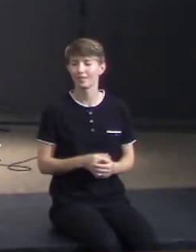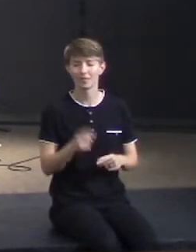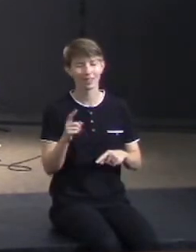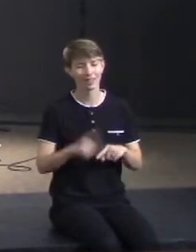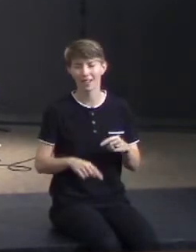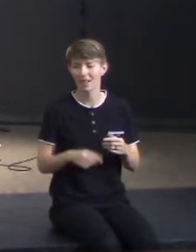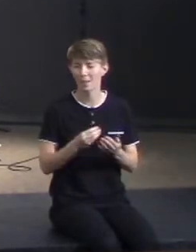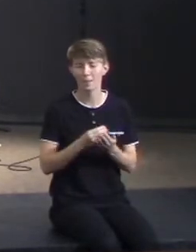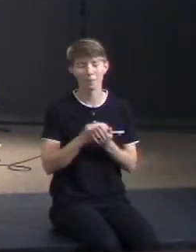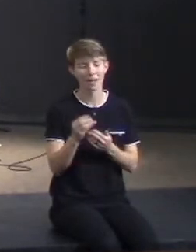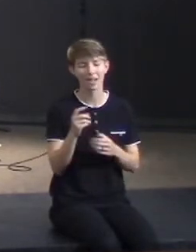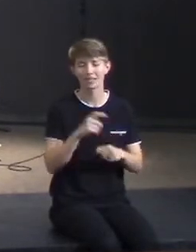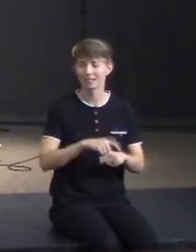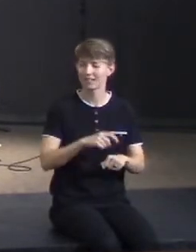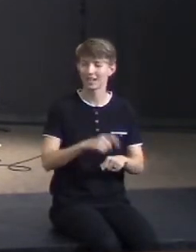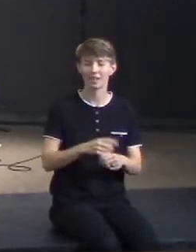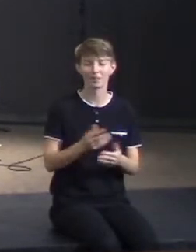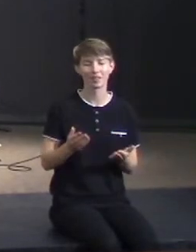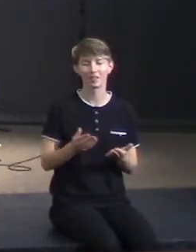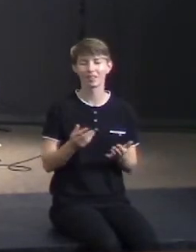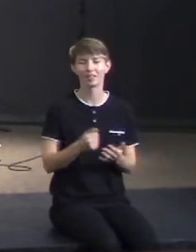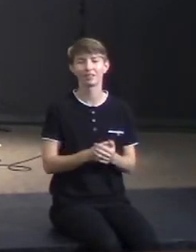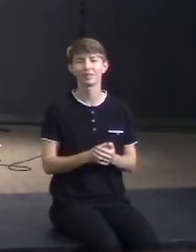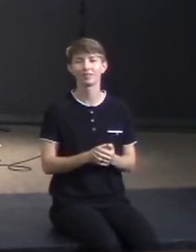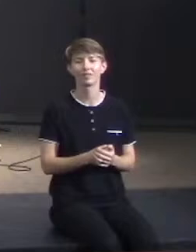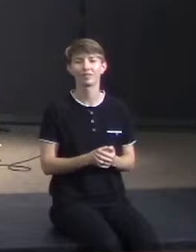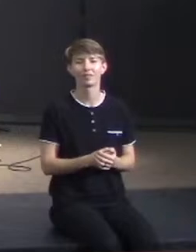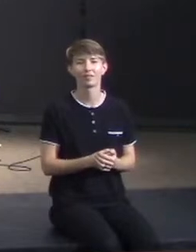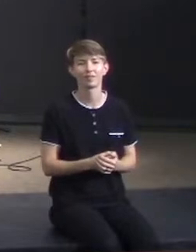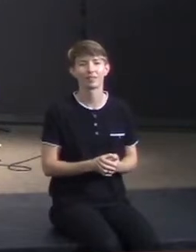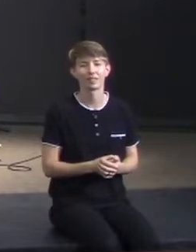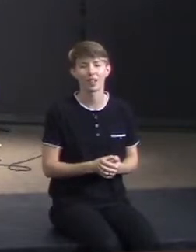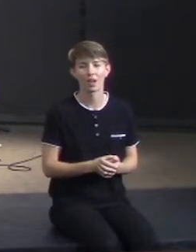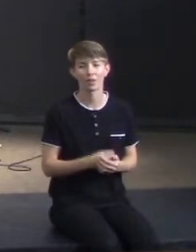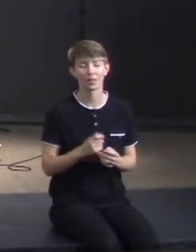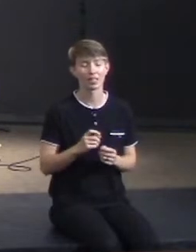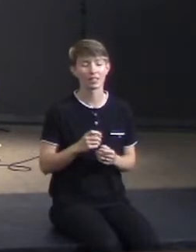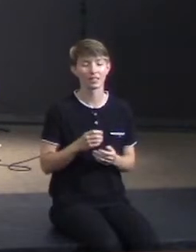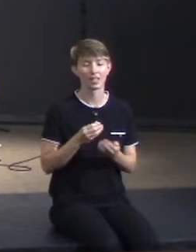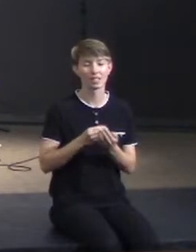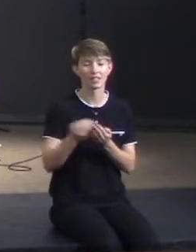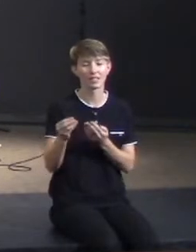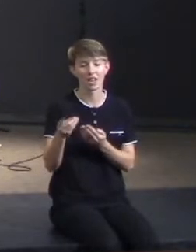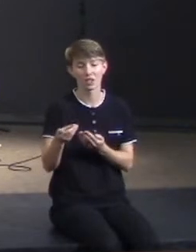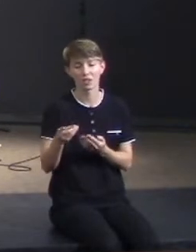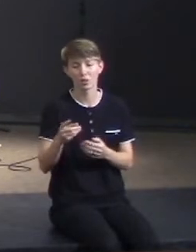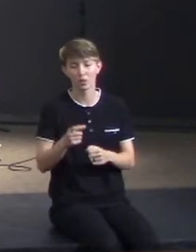here. We'll say a nice watch, though. Syncs with your phone.